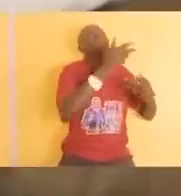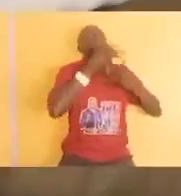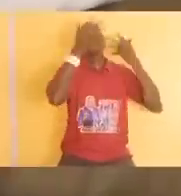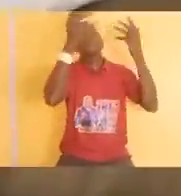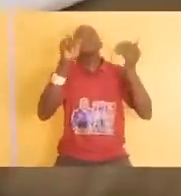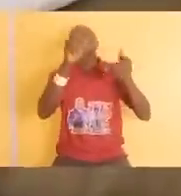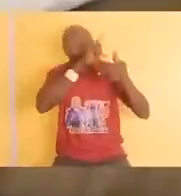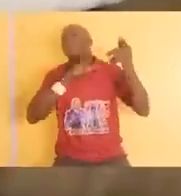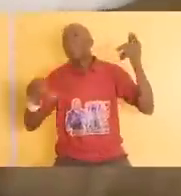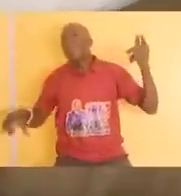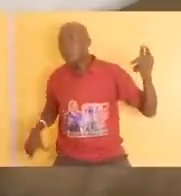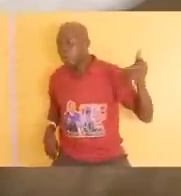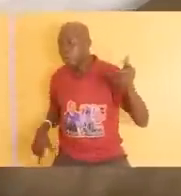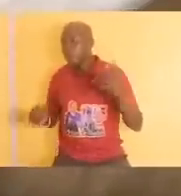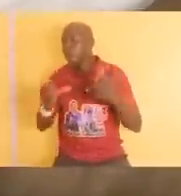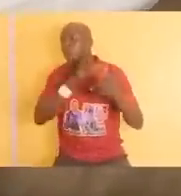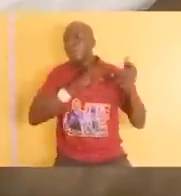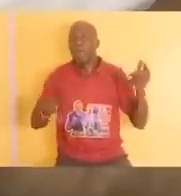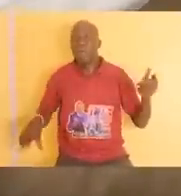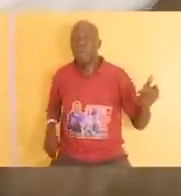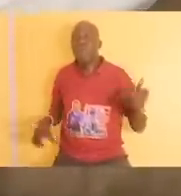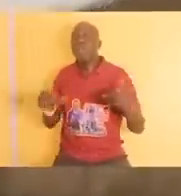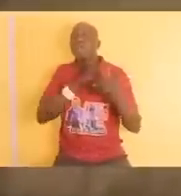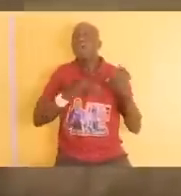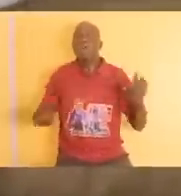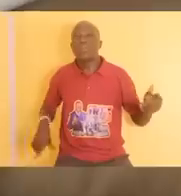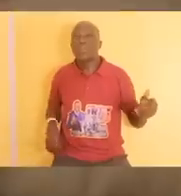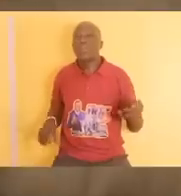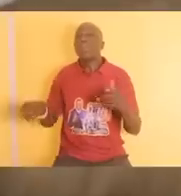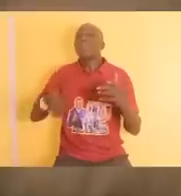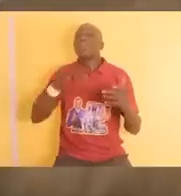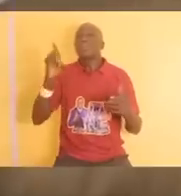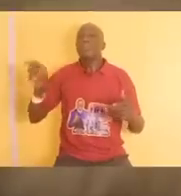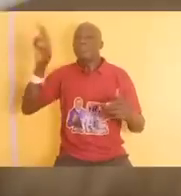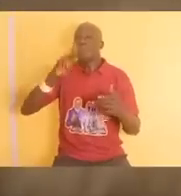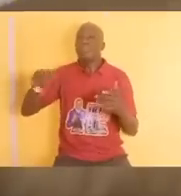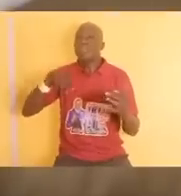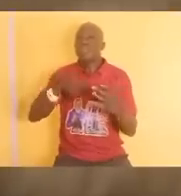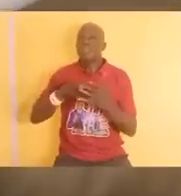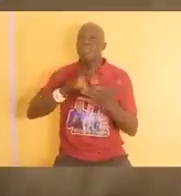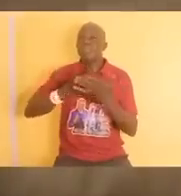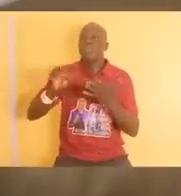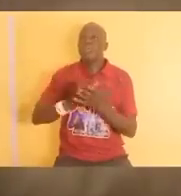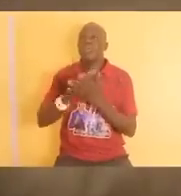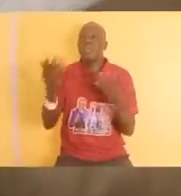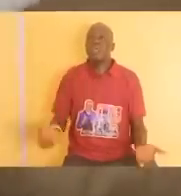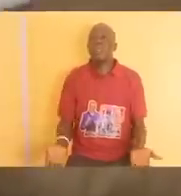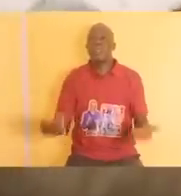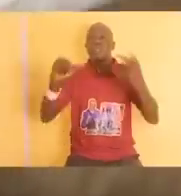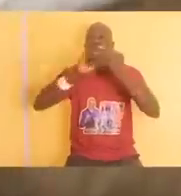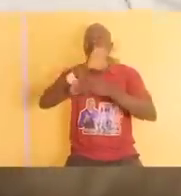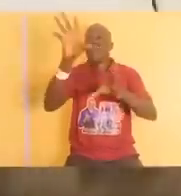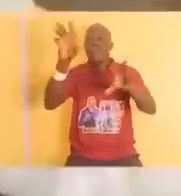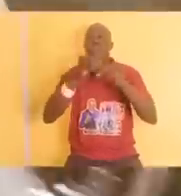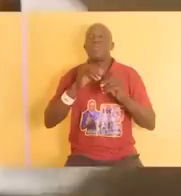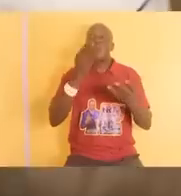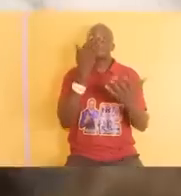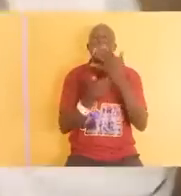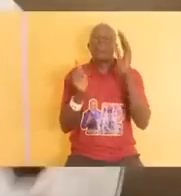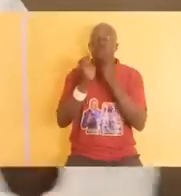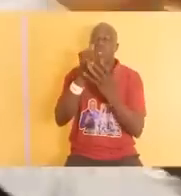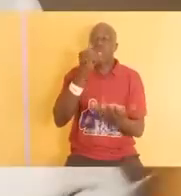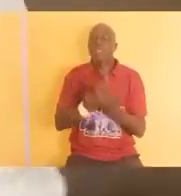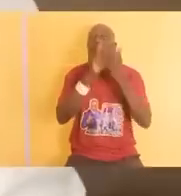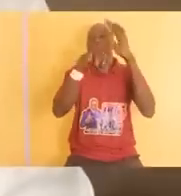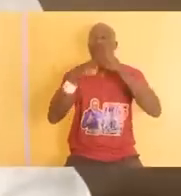wo oluwa oluwa oluwa ti o se gbe ran lowo ni defo raise it for me the spend kind na lowo se o ya do